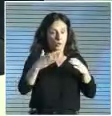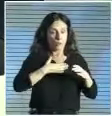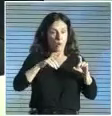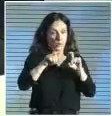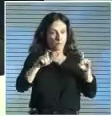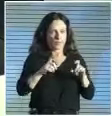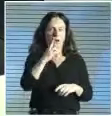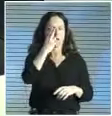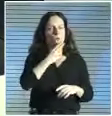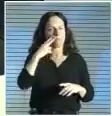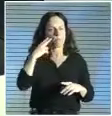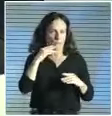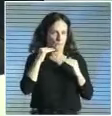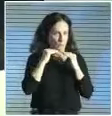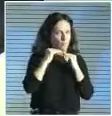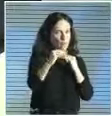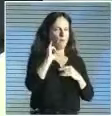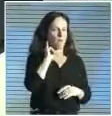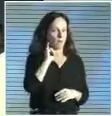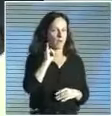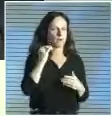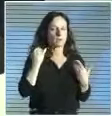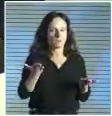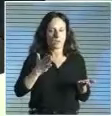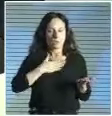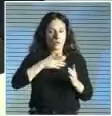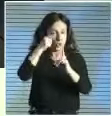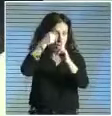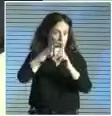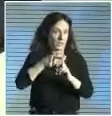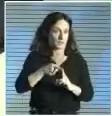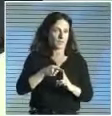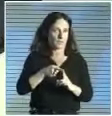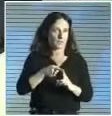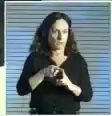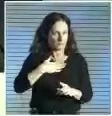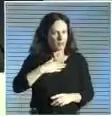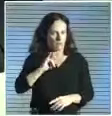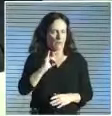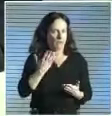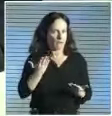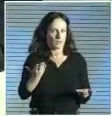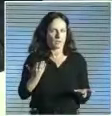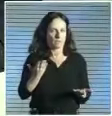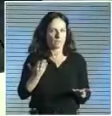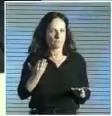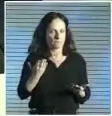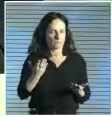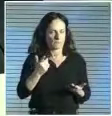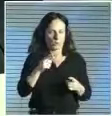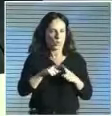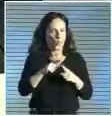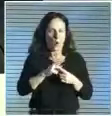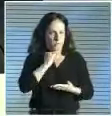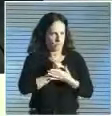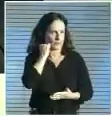our goals, and the best ways to prove that is in our goal is that is part of our salary,